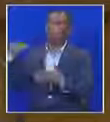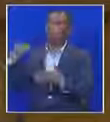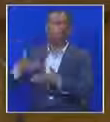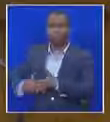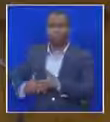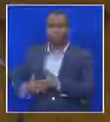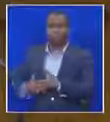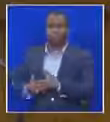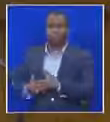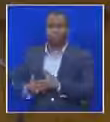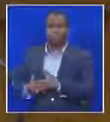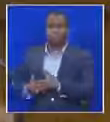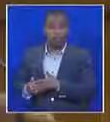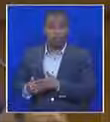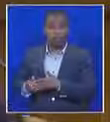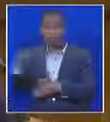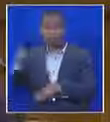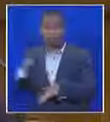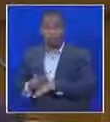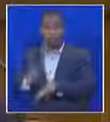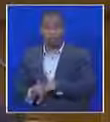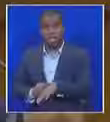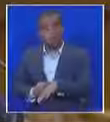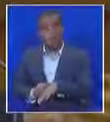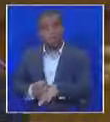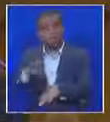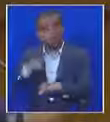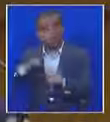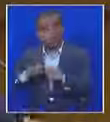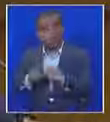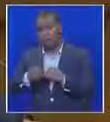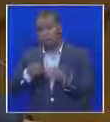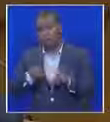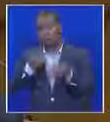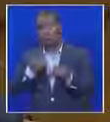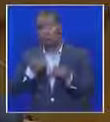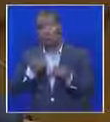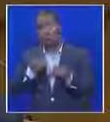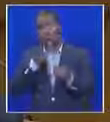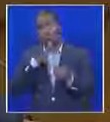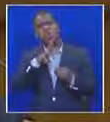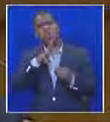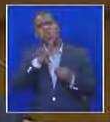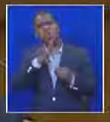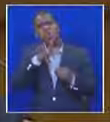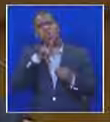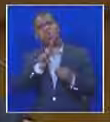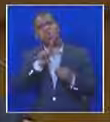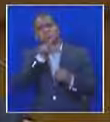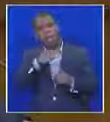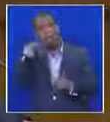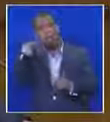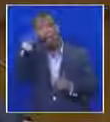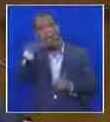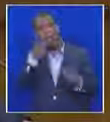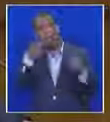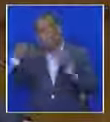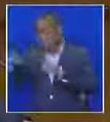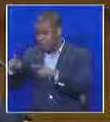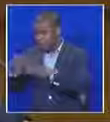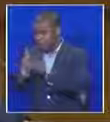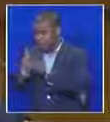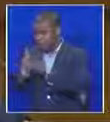point, we had to find an expert from the United States to come and help. It